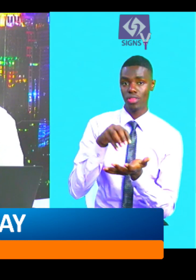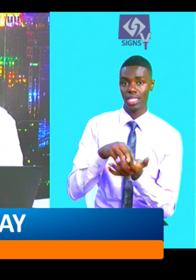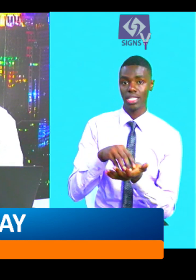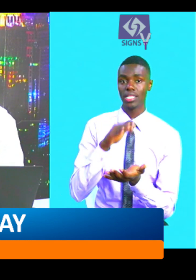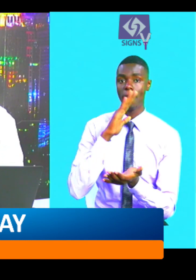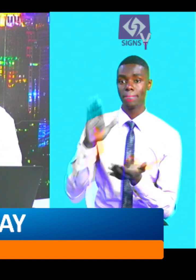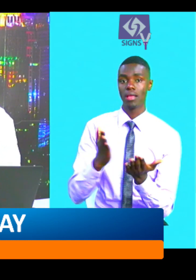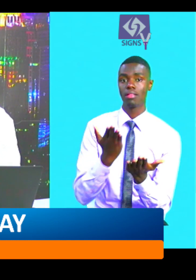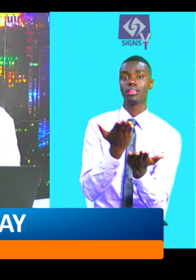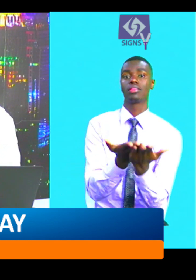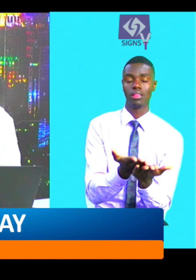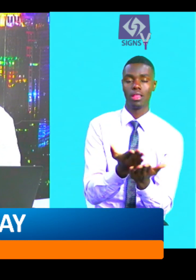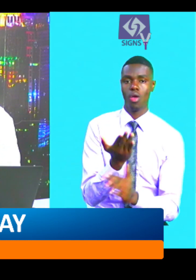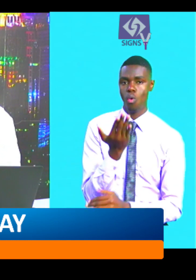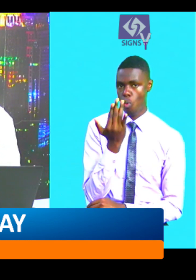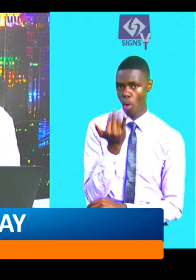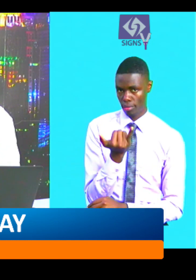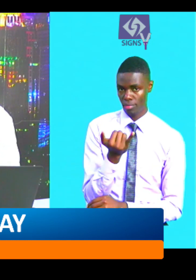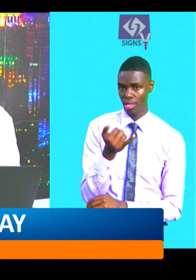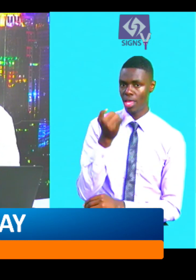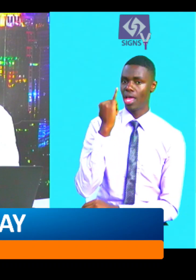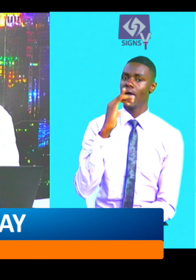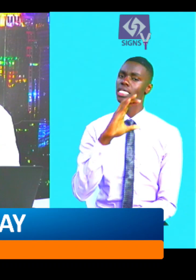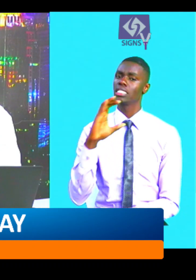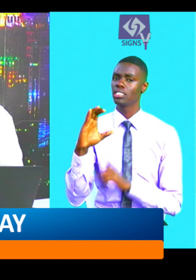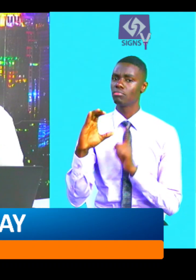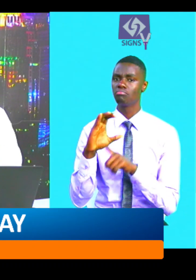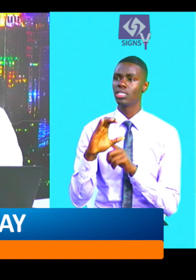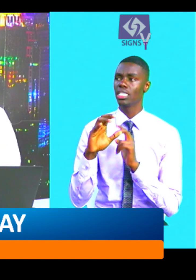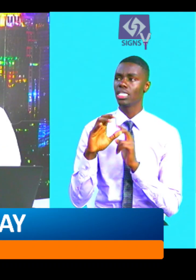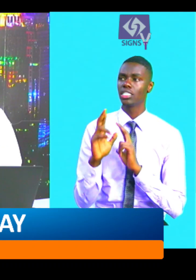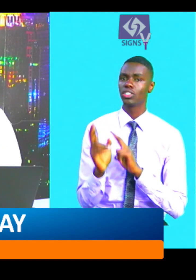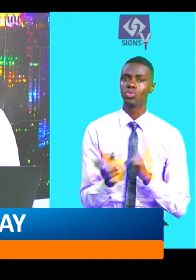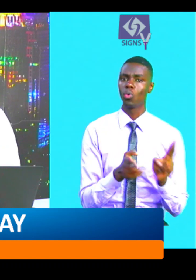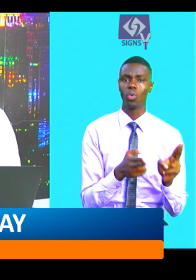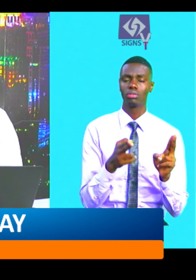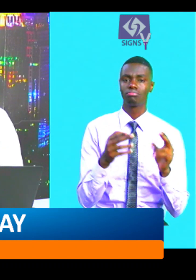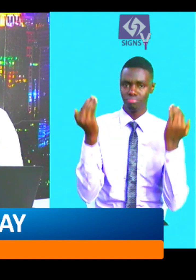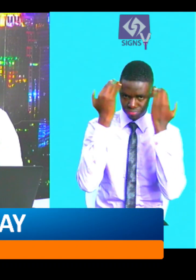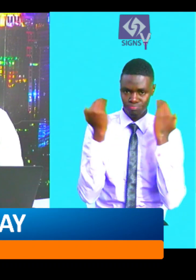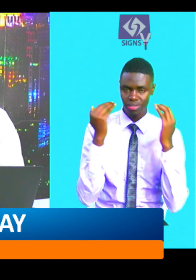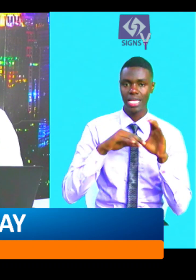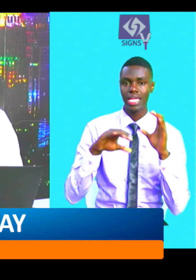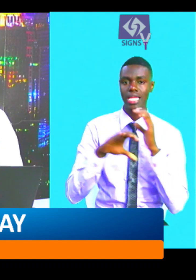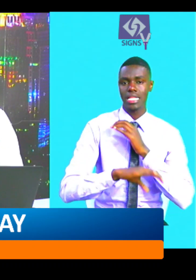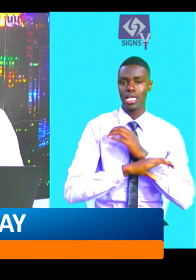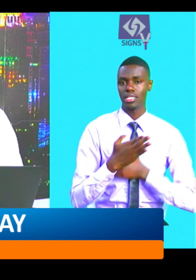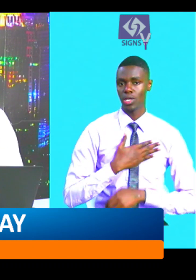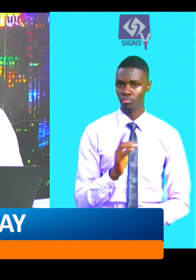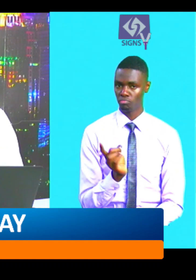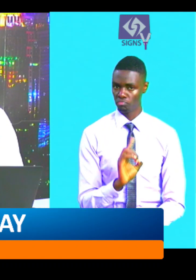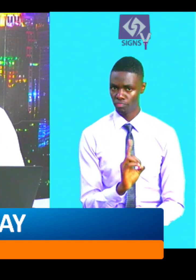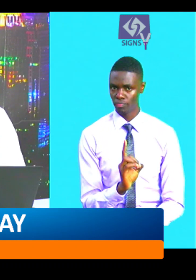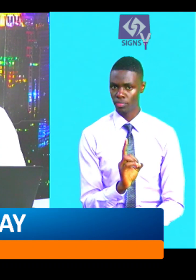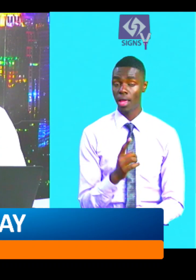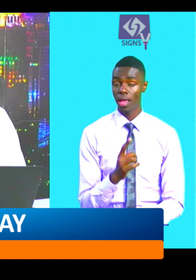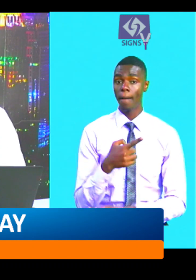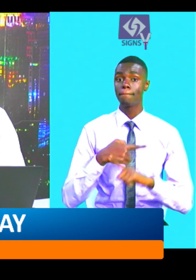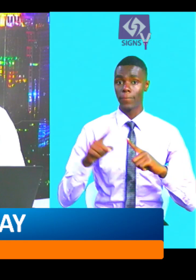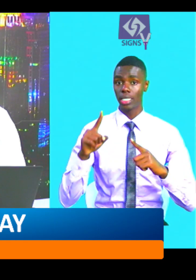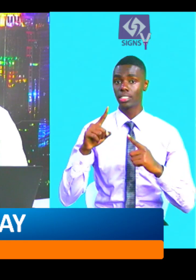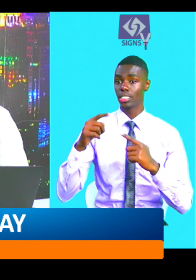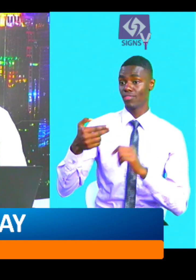Khan. Khan. Khan. Okay. I don't, Mr. Khan. Yes. I don't think